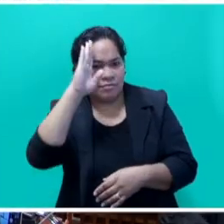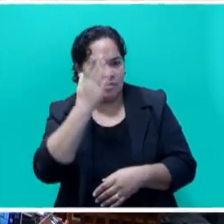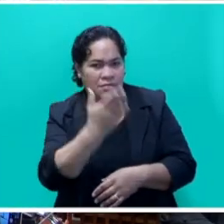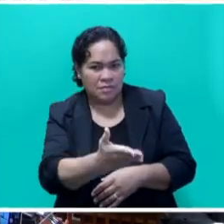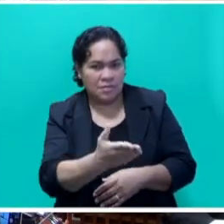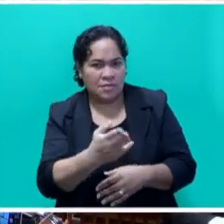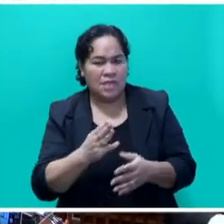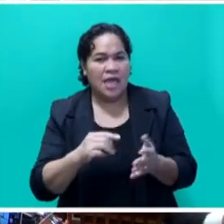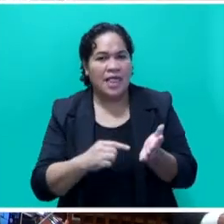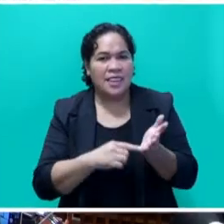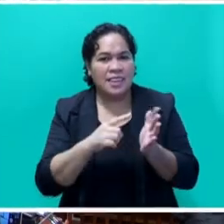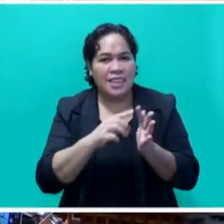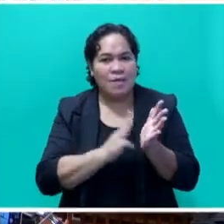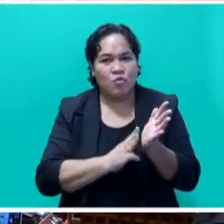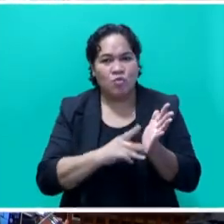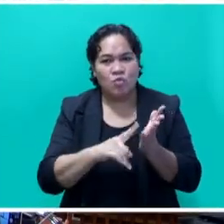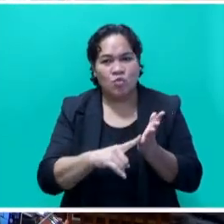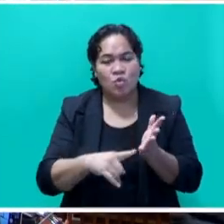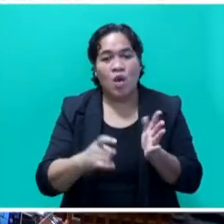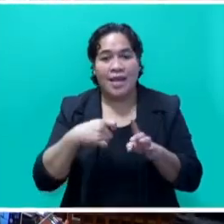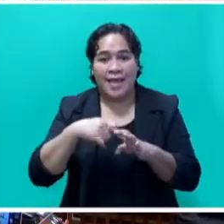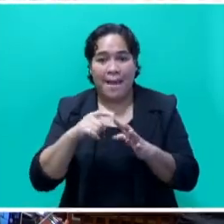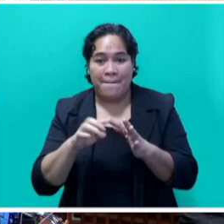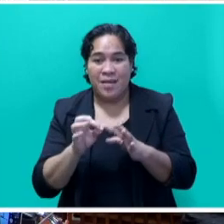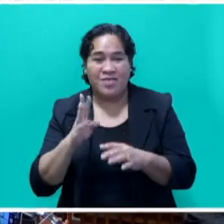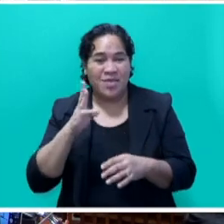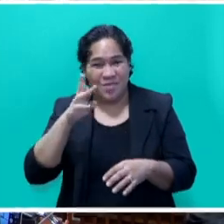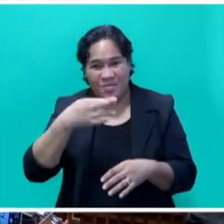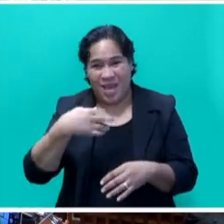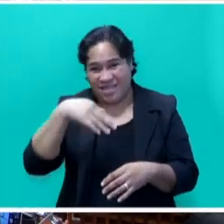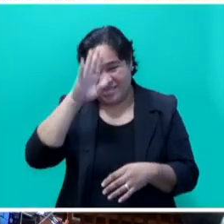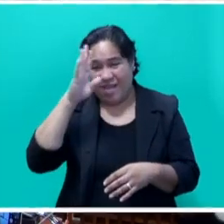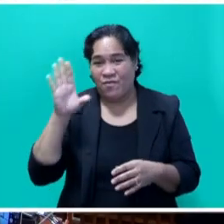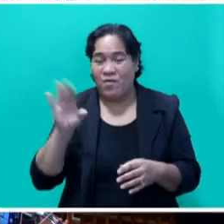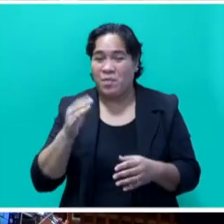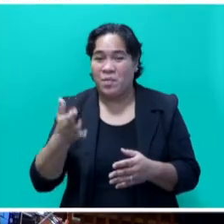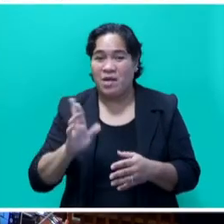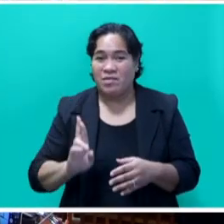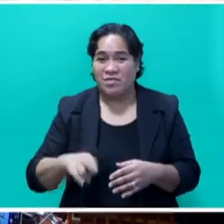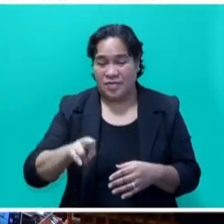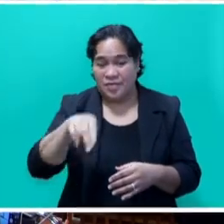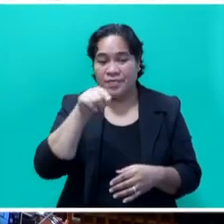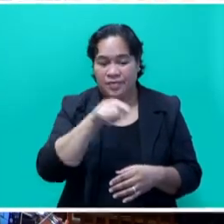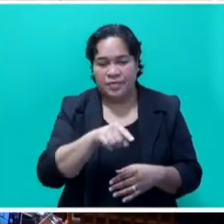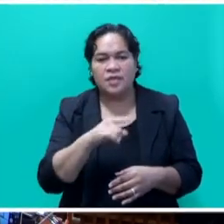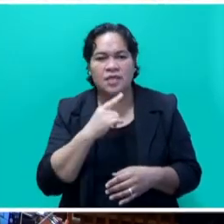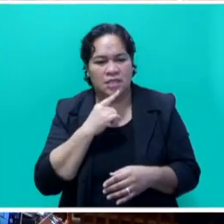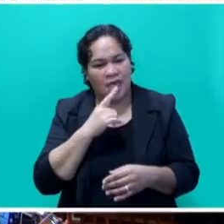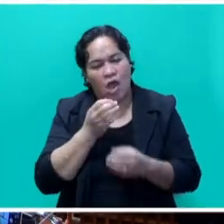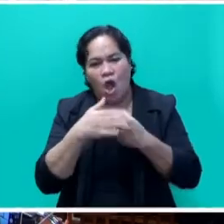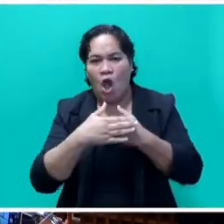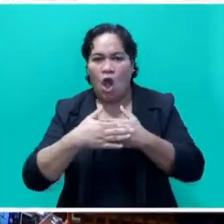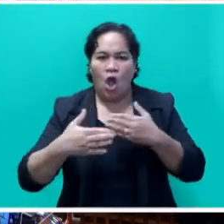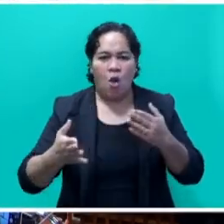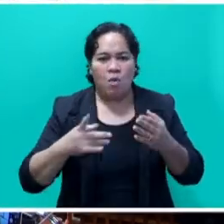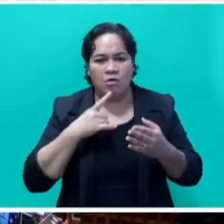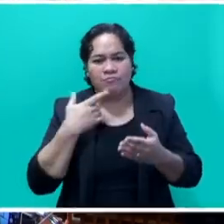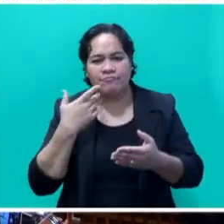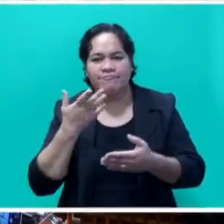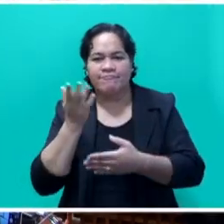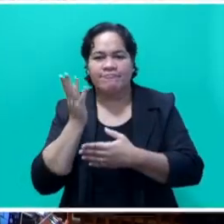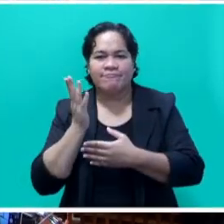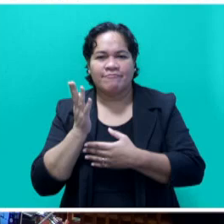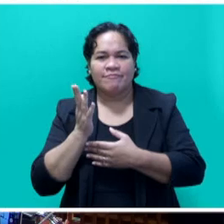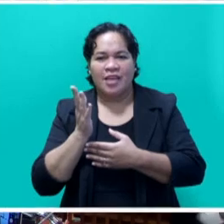of Fijian history. And, she, as the Honourable Prime Minister highlighted, she opened up by addressing to all the chiefs in